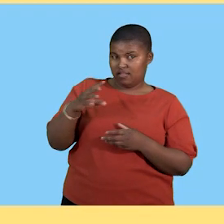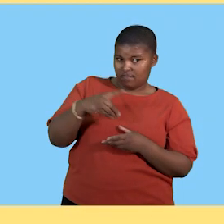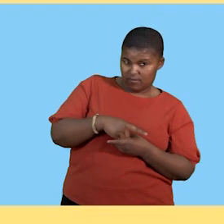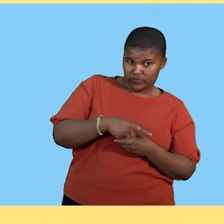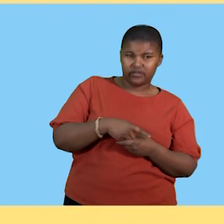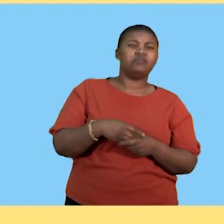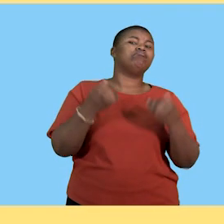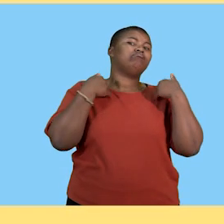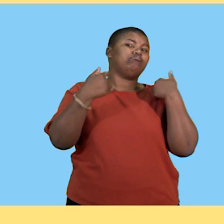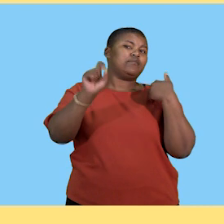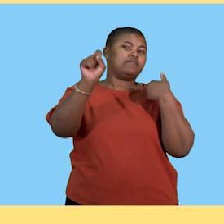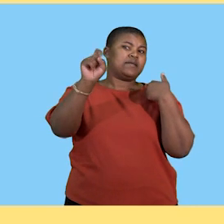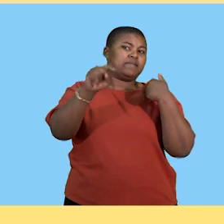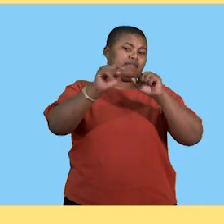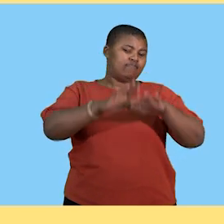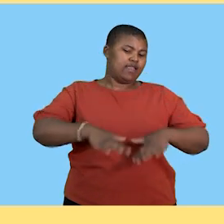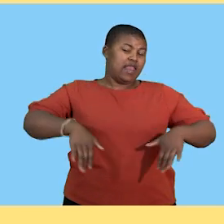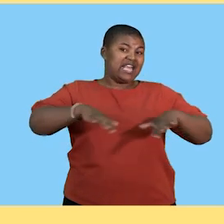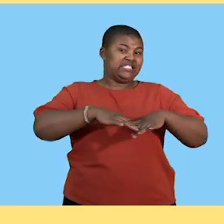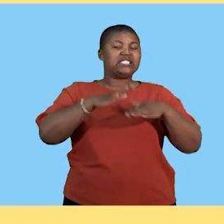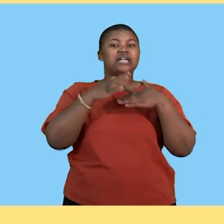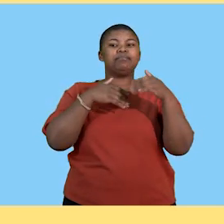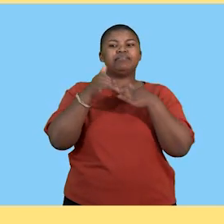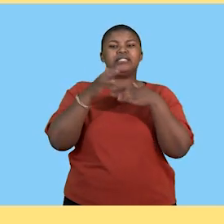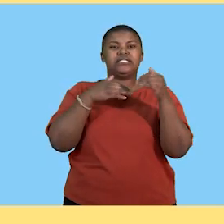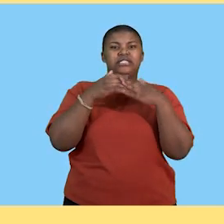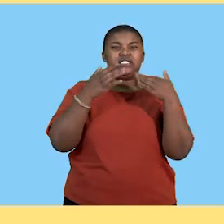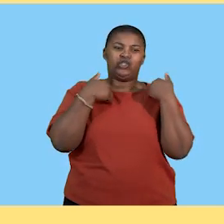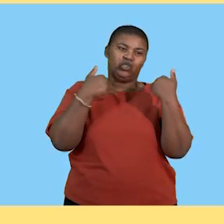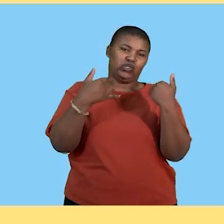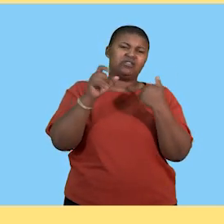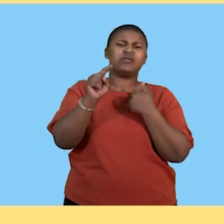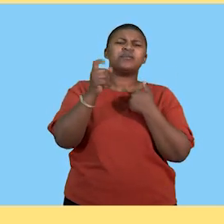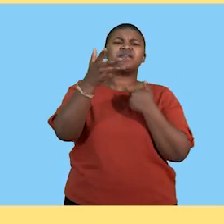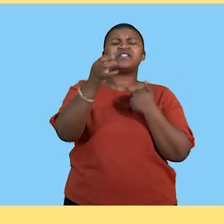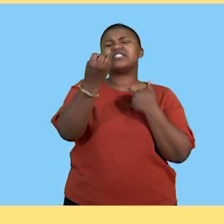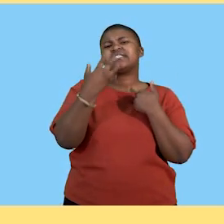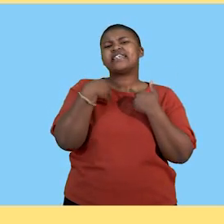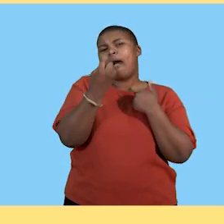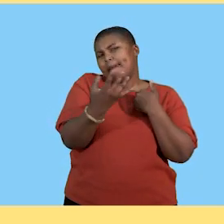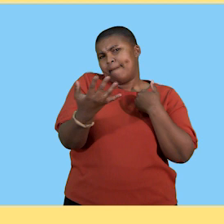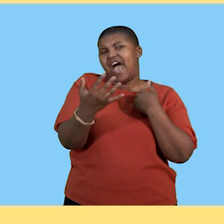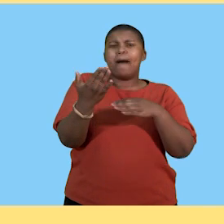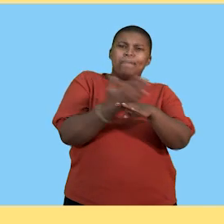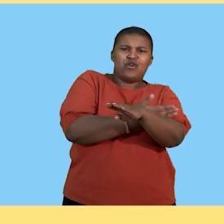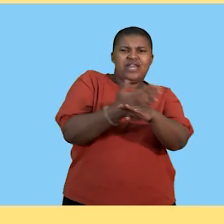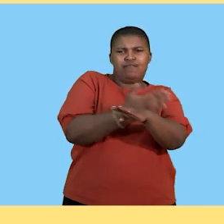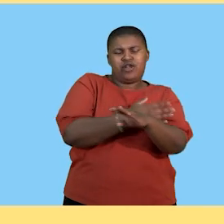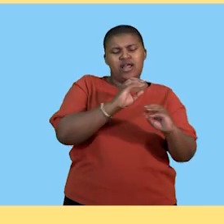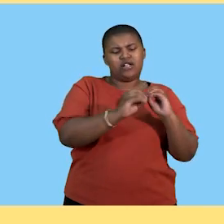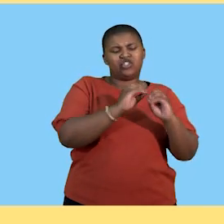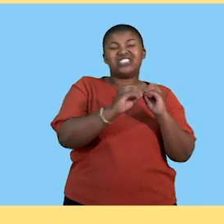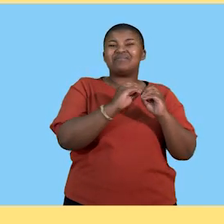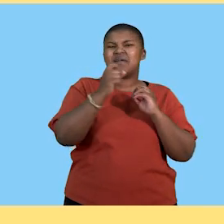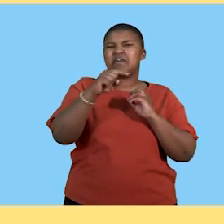3. And we are going to start off with our land and buildings. So we are given an amount from the pre-adjustment